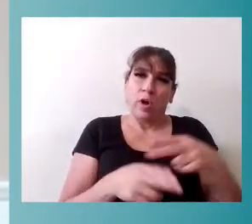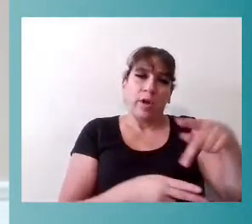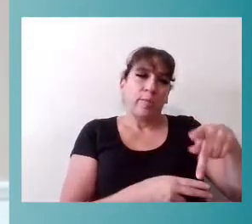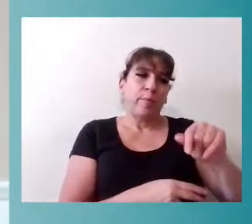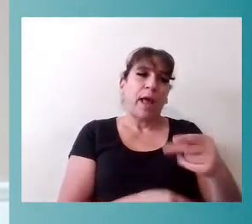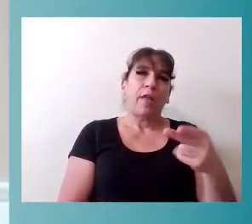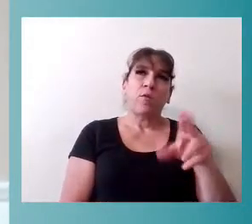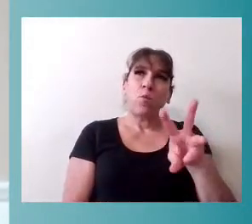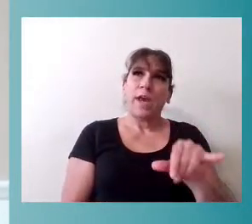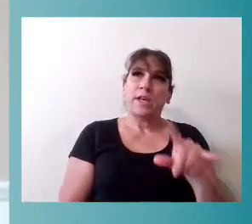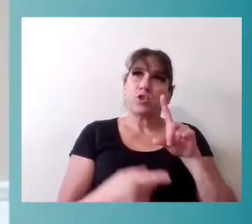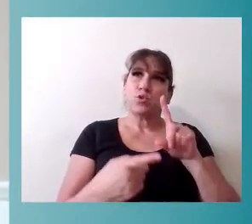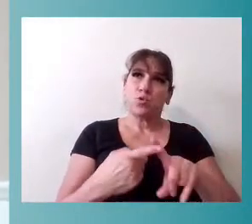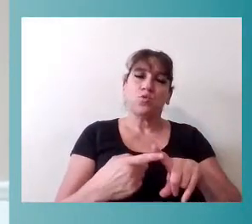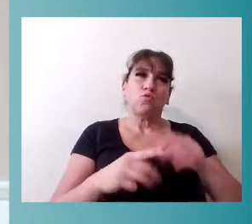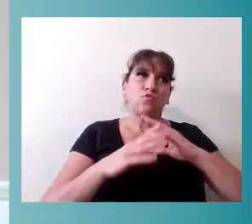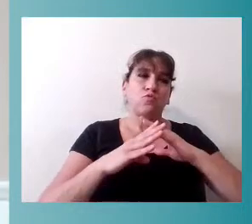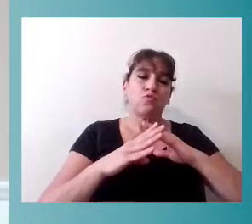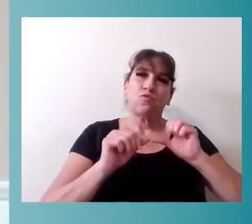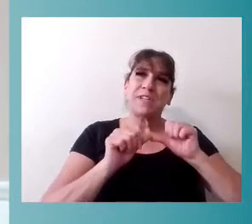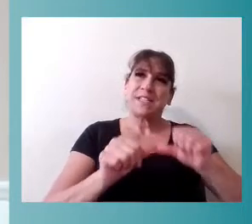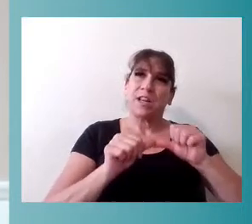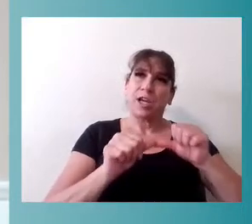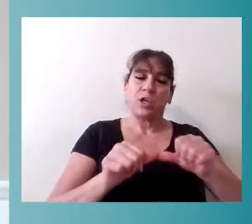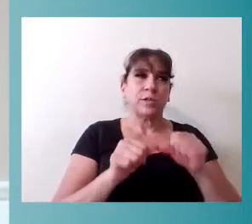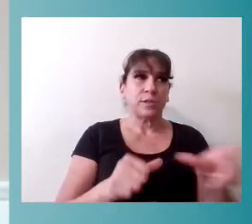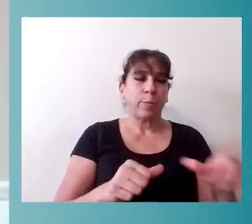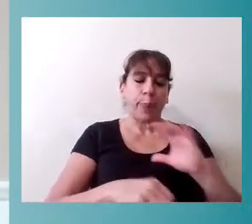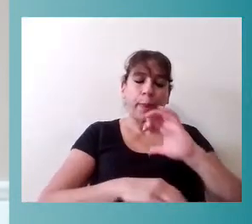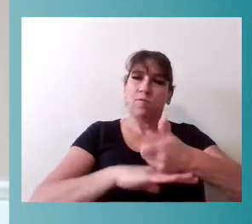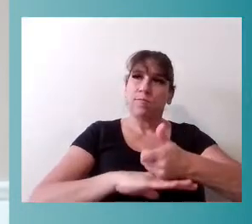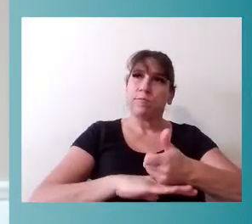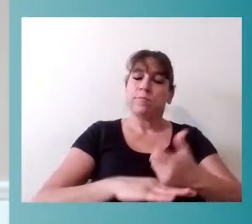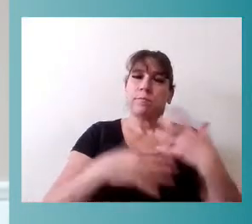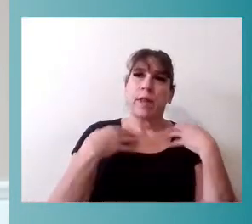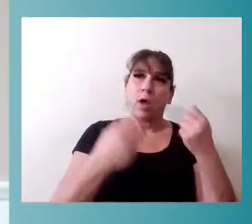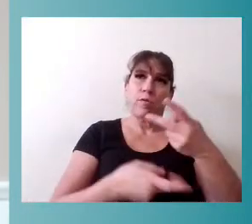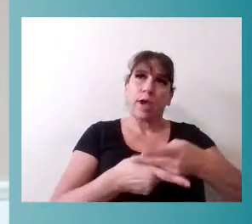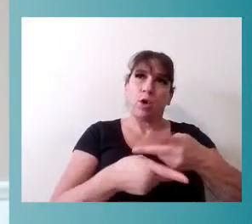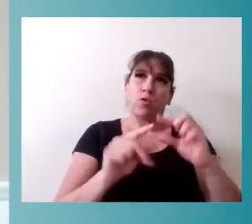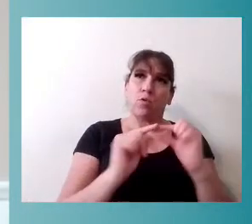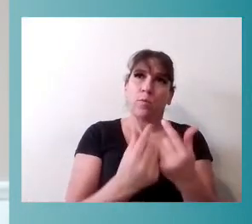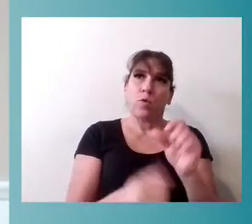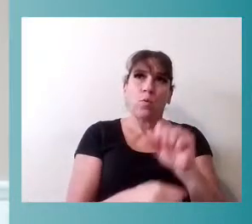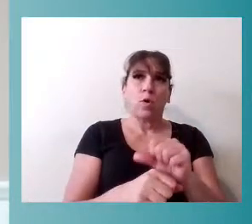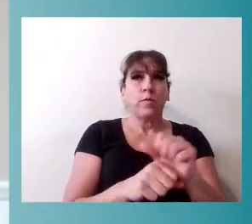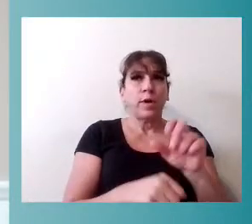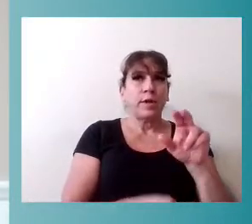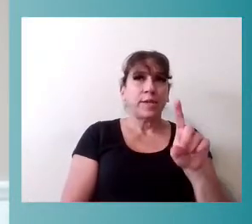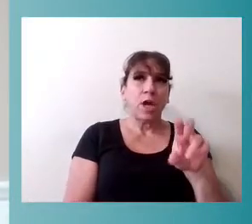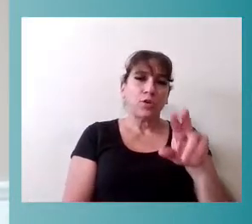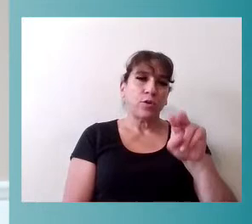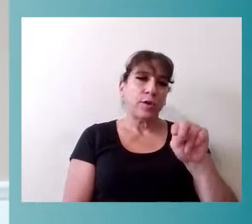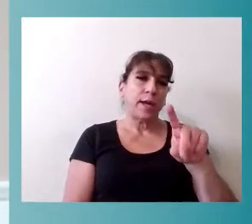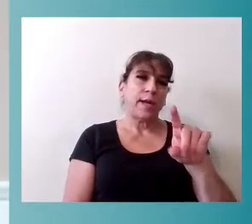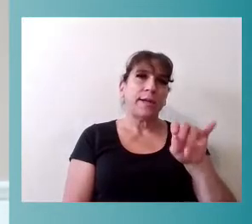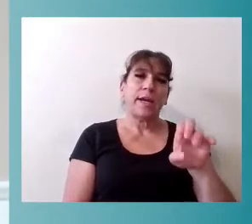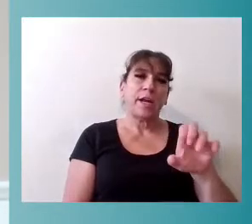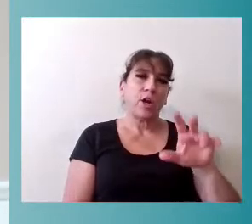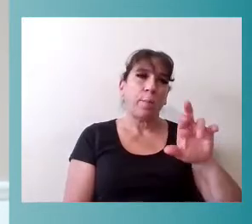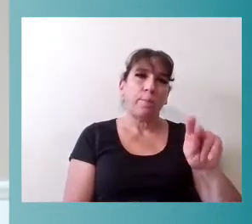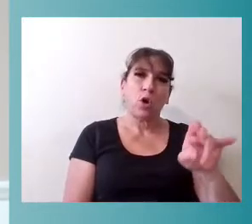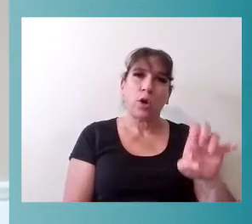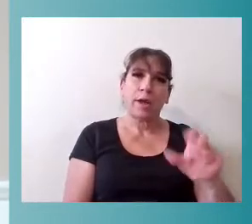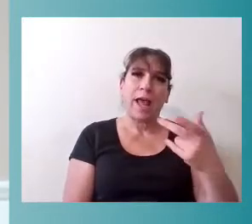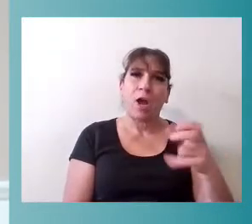Resilience. Pathways was founded by the healthcare group that worked with Dr. Nadine Burke-Harris, a pioneer in